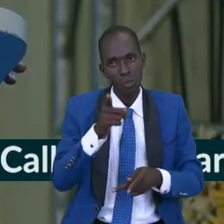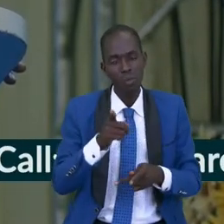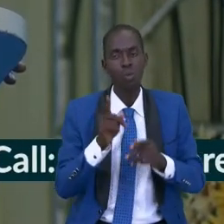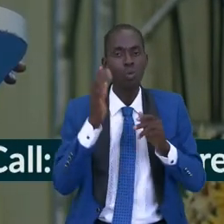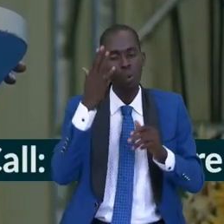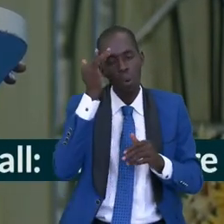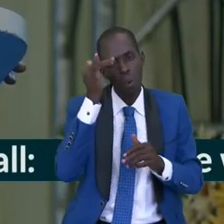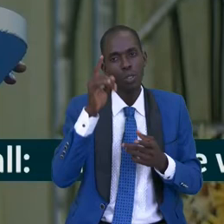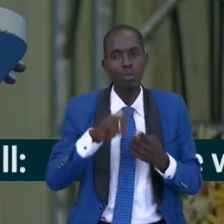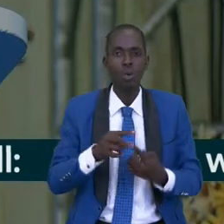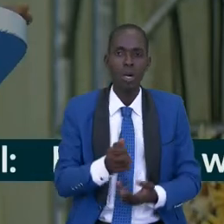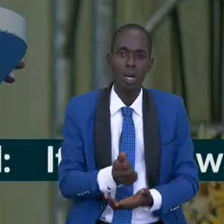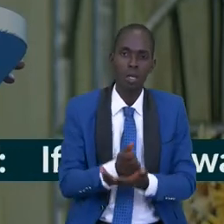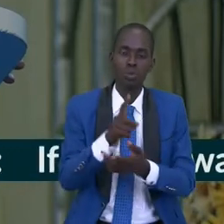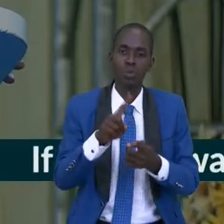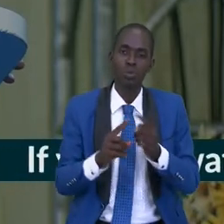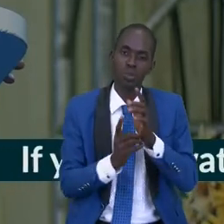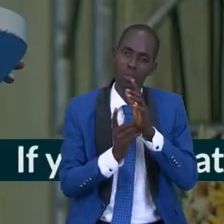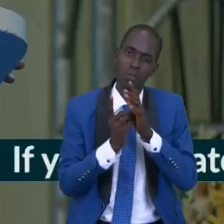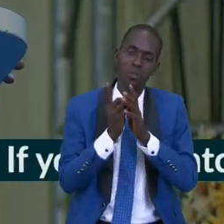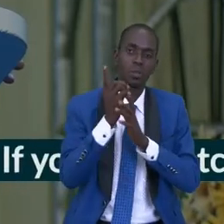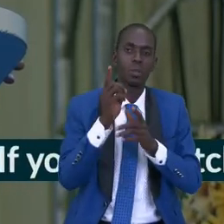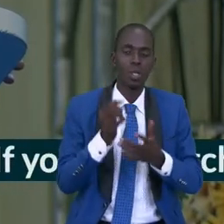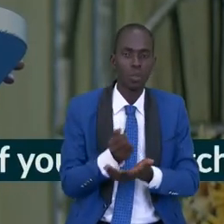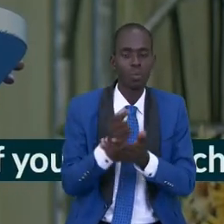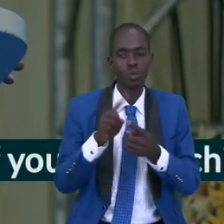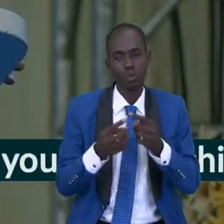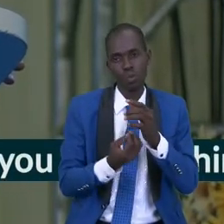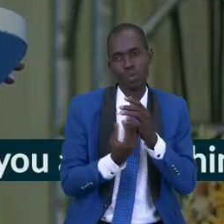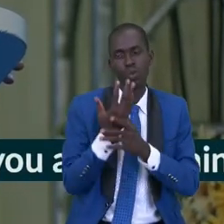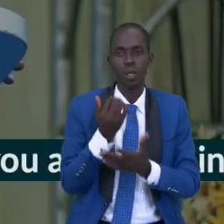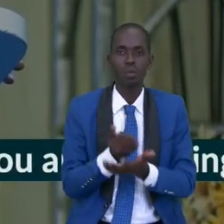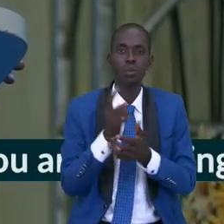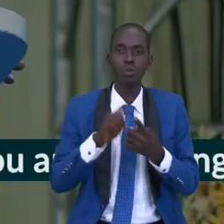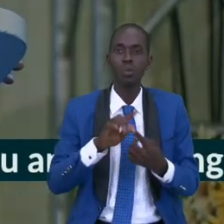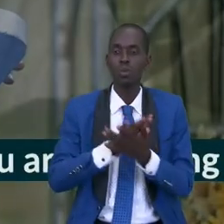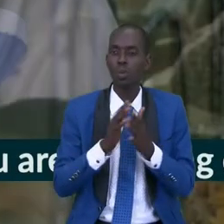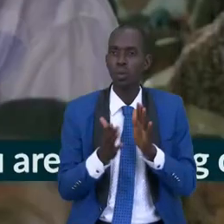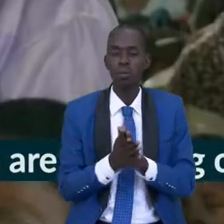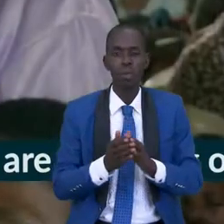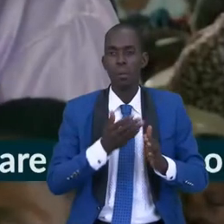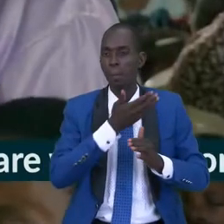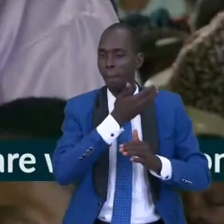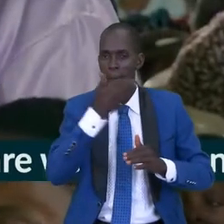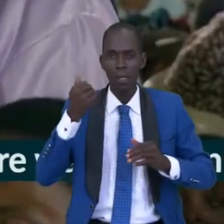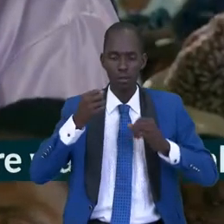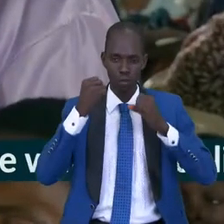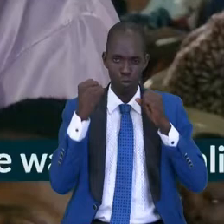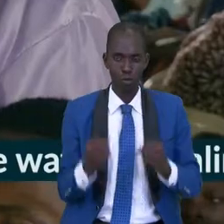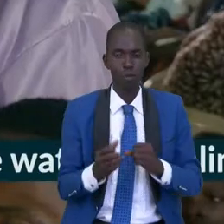Everywhere now, all counselors, if you are a church worker, you are supposed to be involved